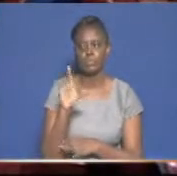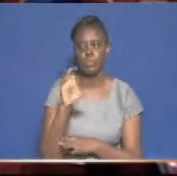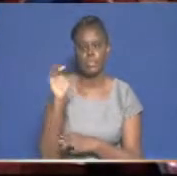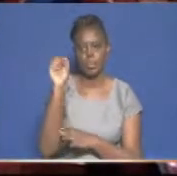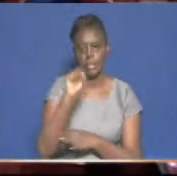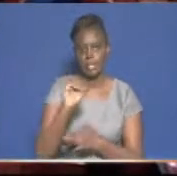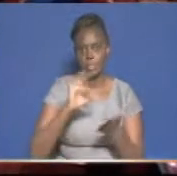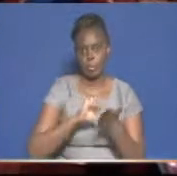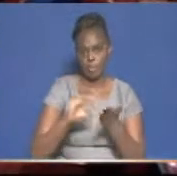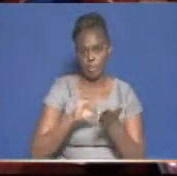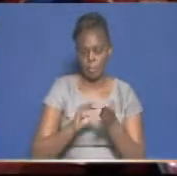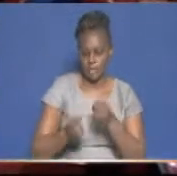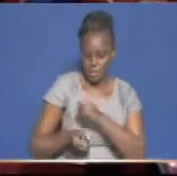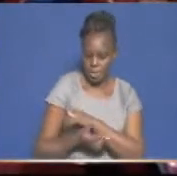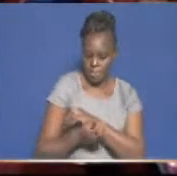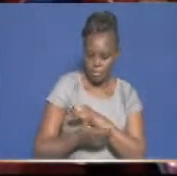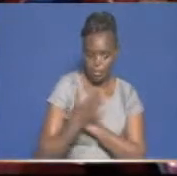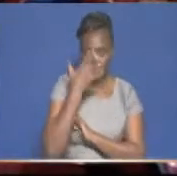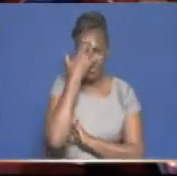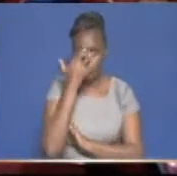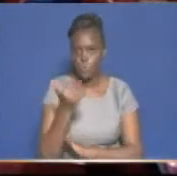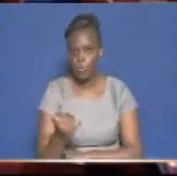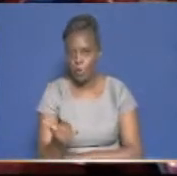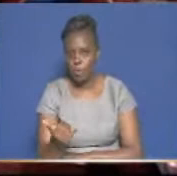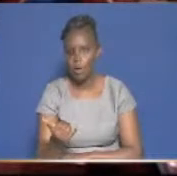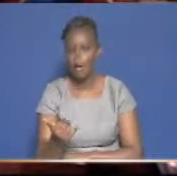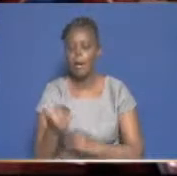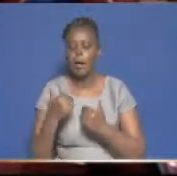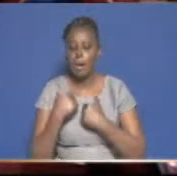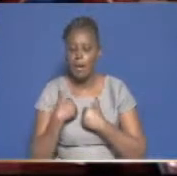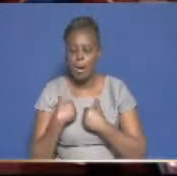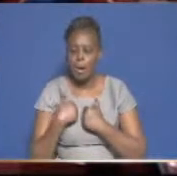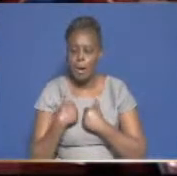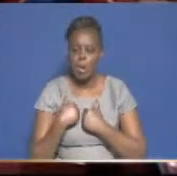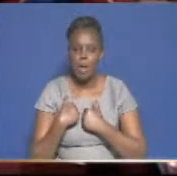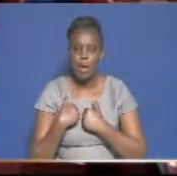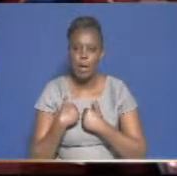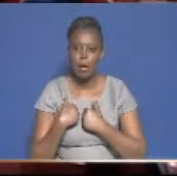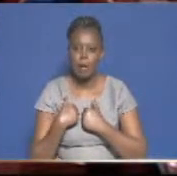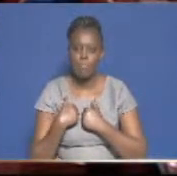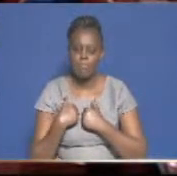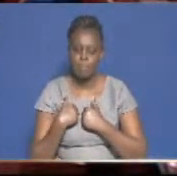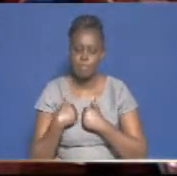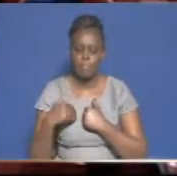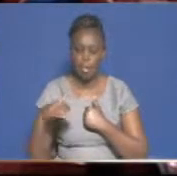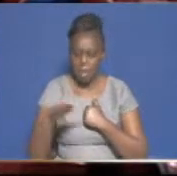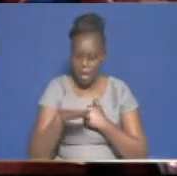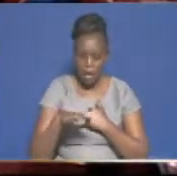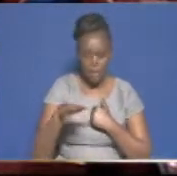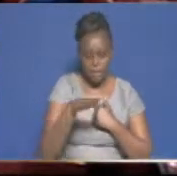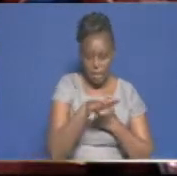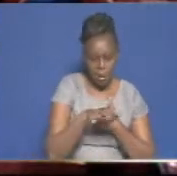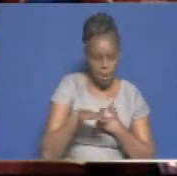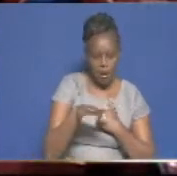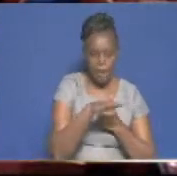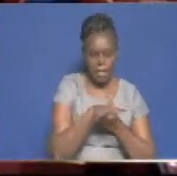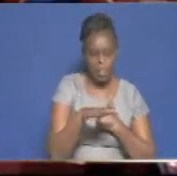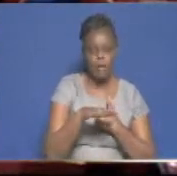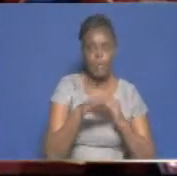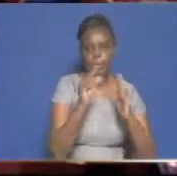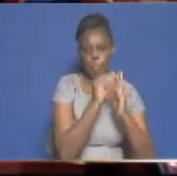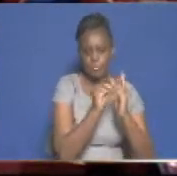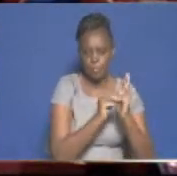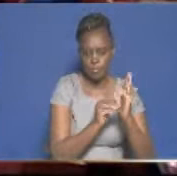Cabinet Secretary explain why there have been multiple demarcations of land described as Amgent